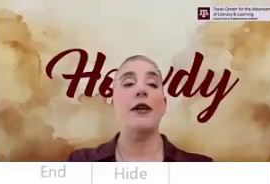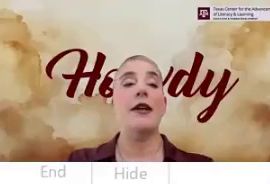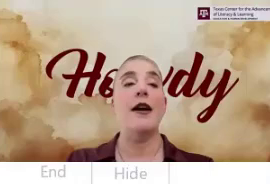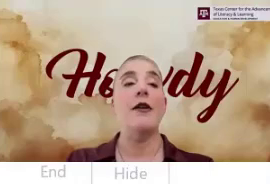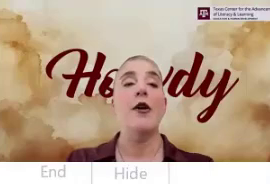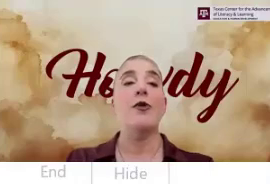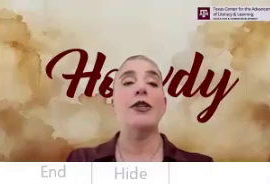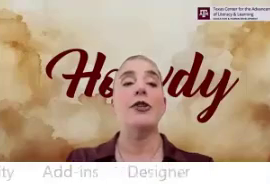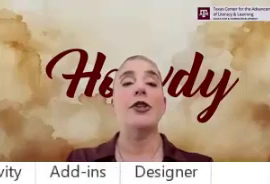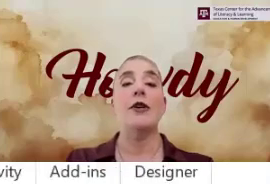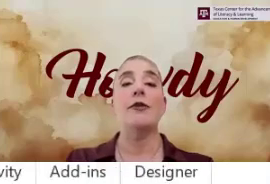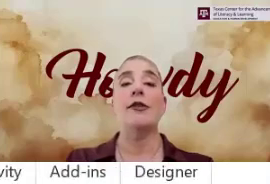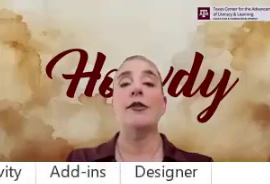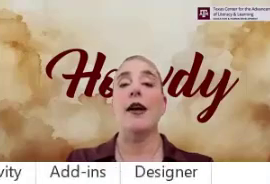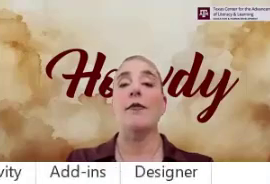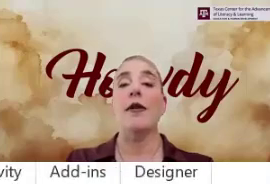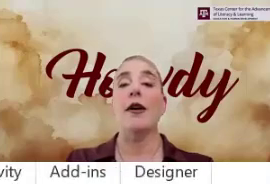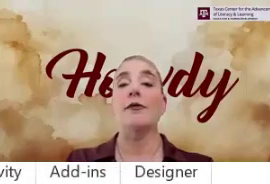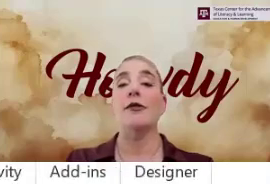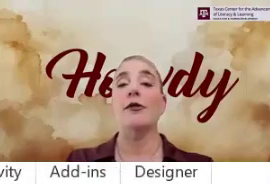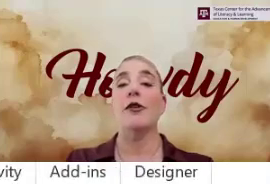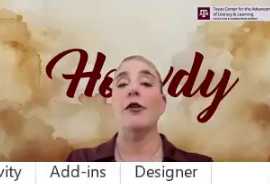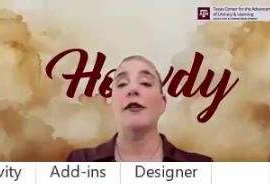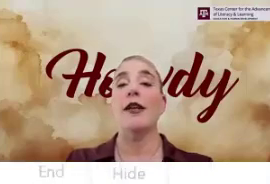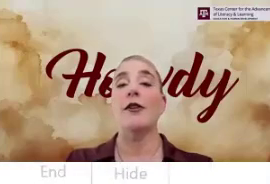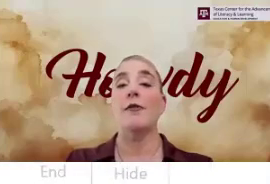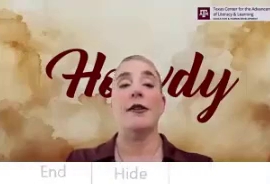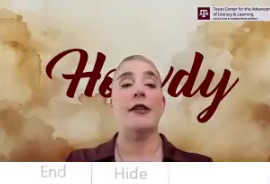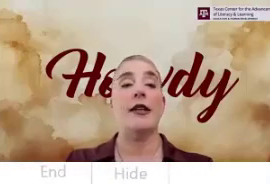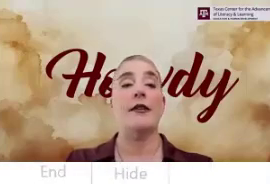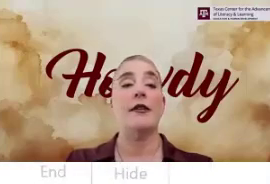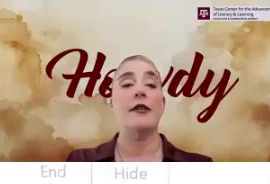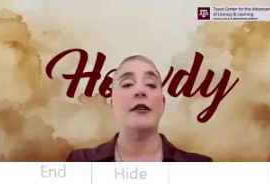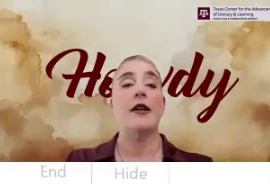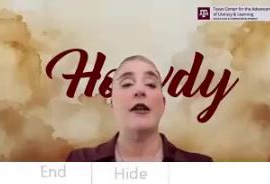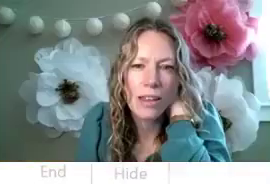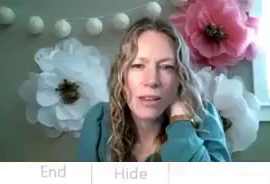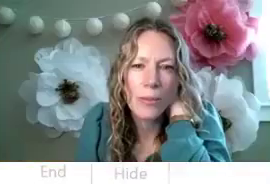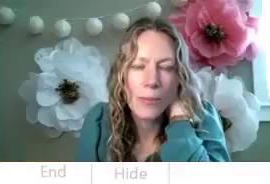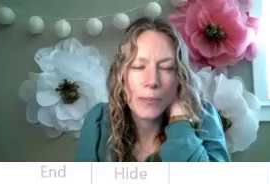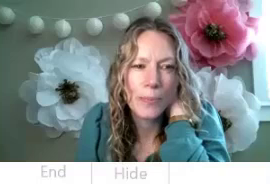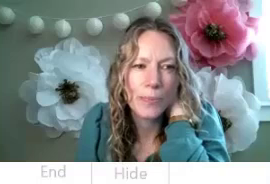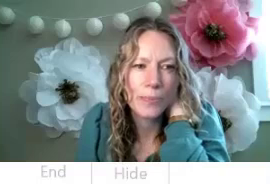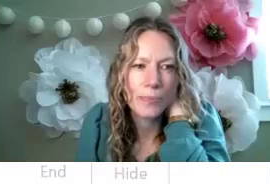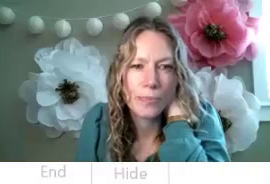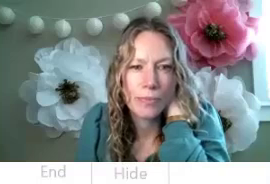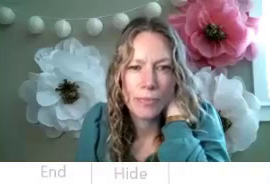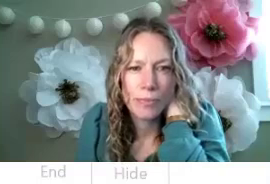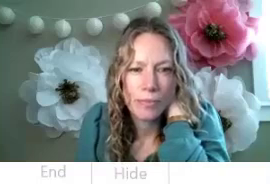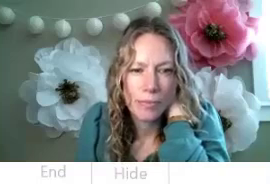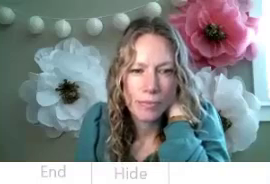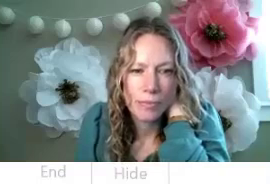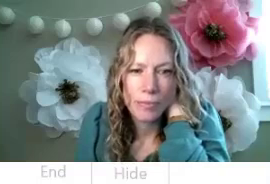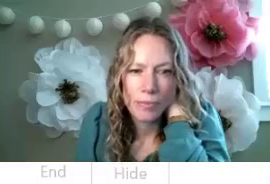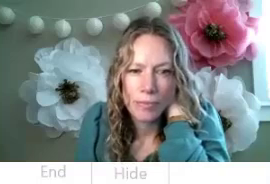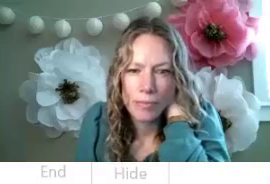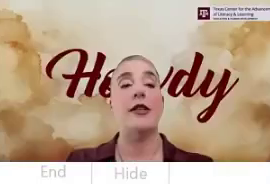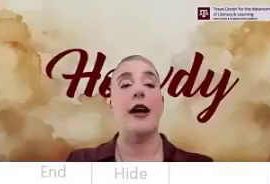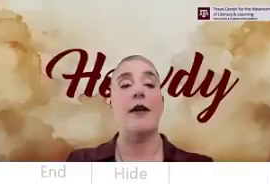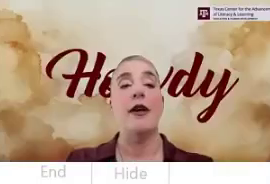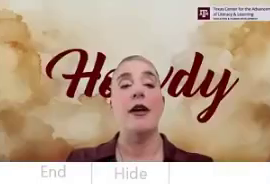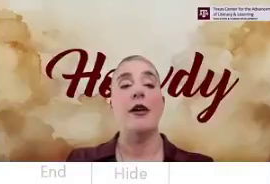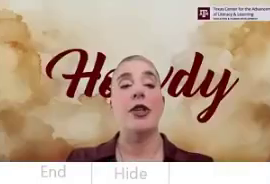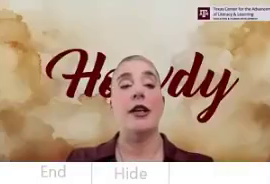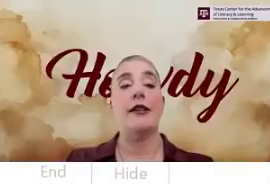reading order Yes, pane, yes, yeah, yes, we yes. just jumped a step. I am so sorry. Thank you, Maxine. Thank Yeah, you. check accessibility. Forget the